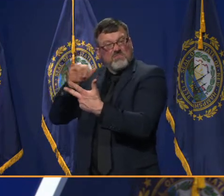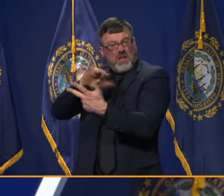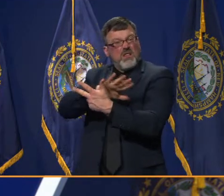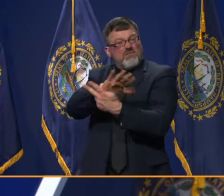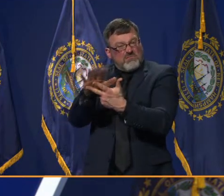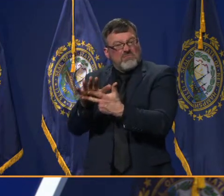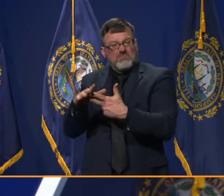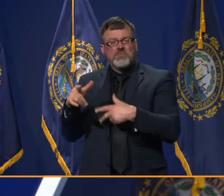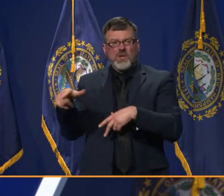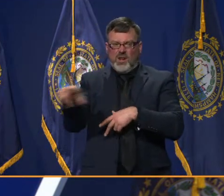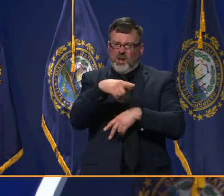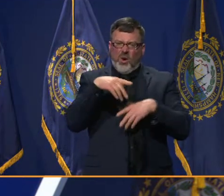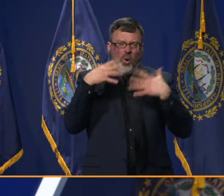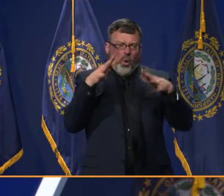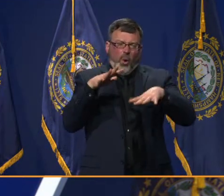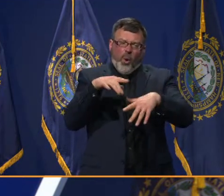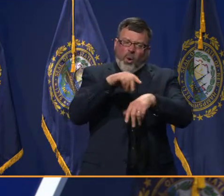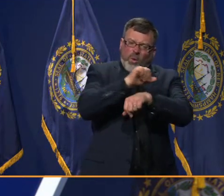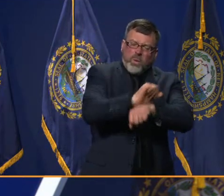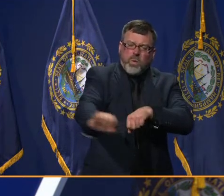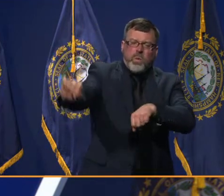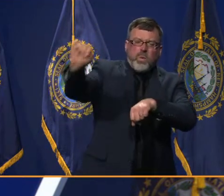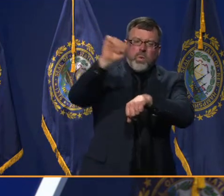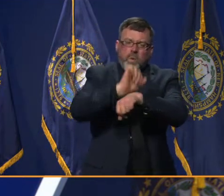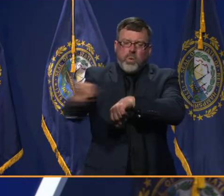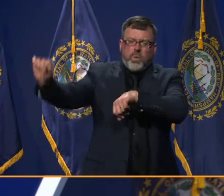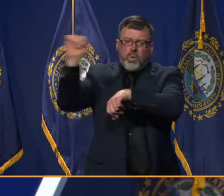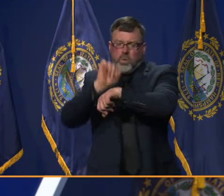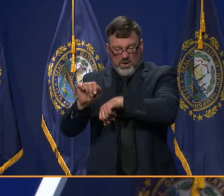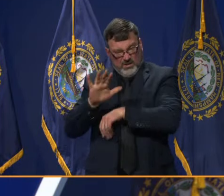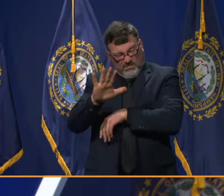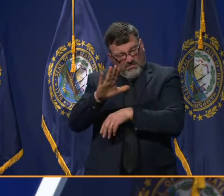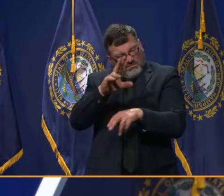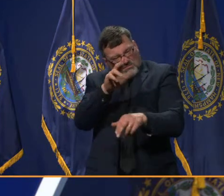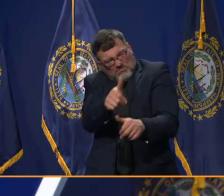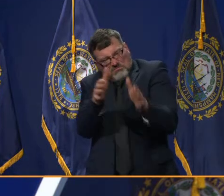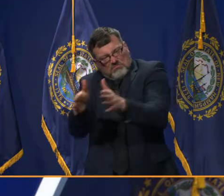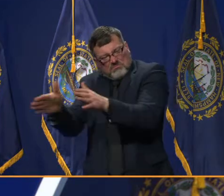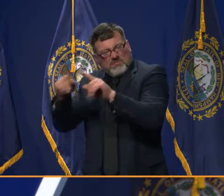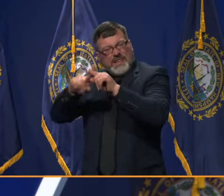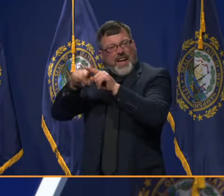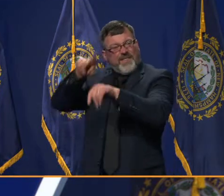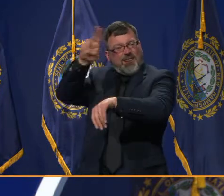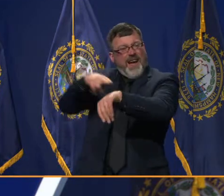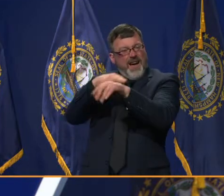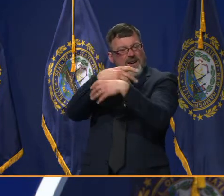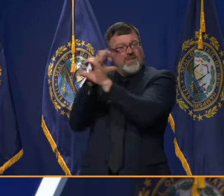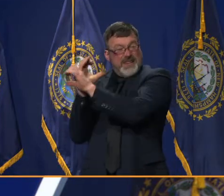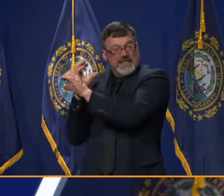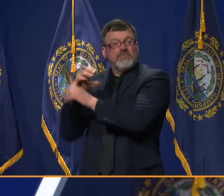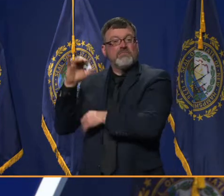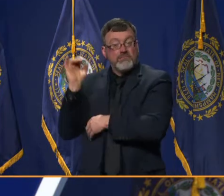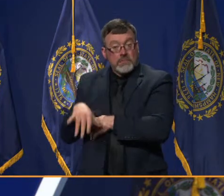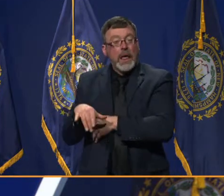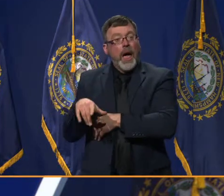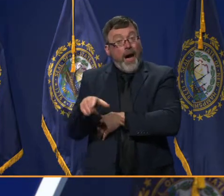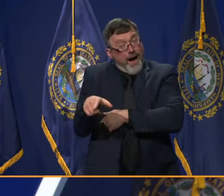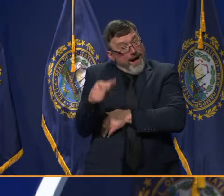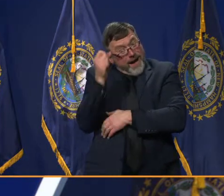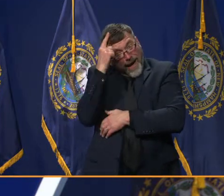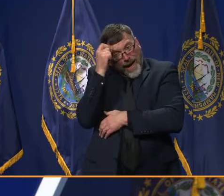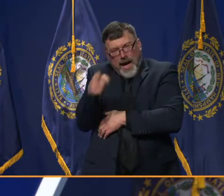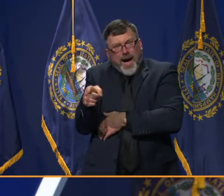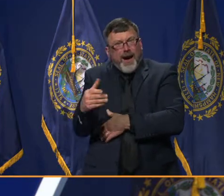through their own national crises. But let's remember, they began as ordinary individuals placed into